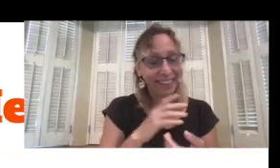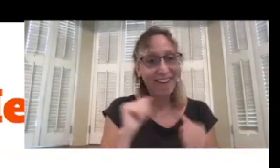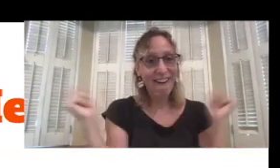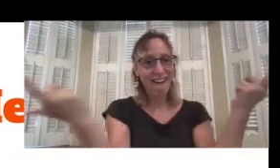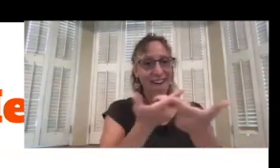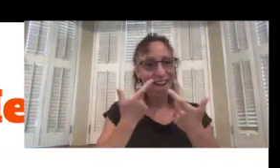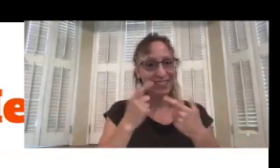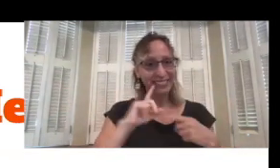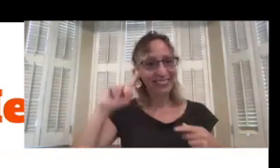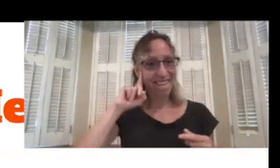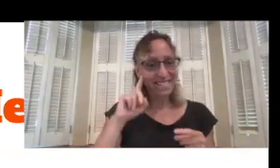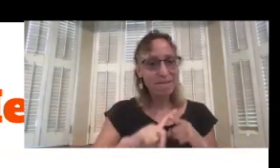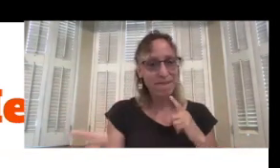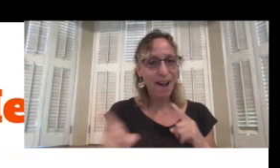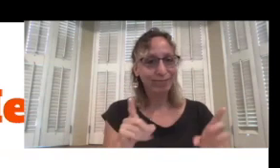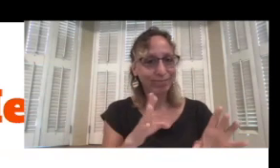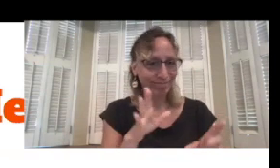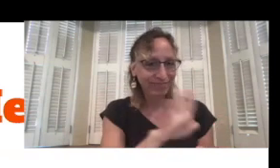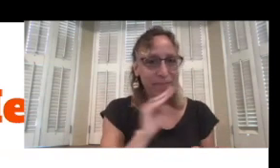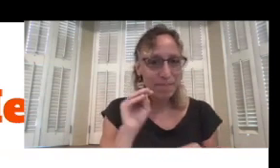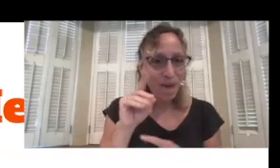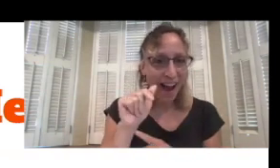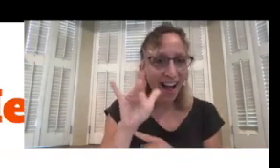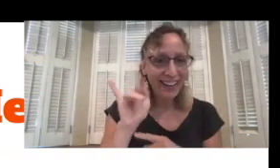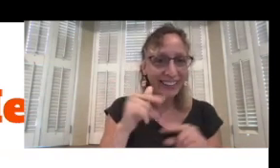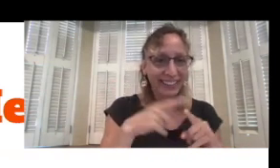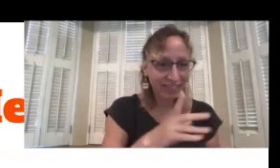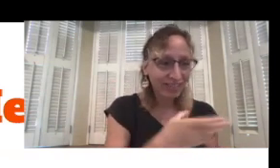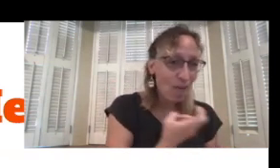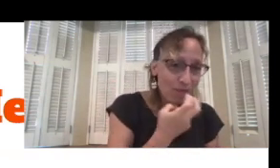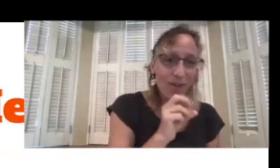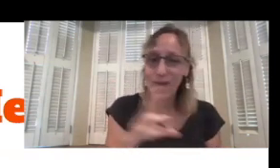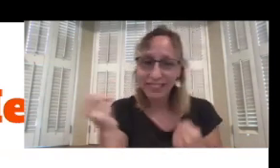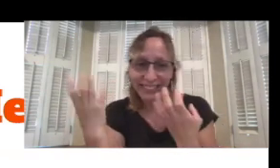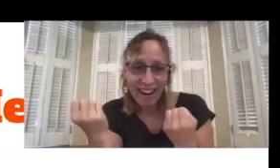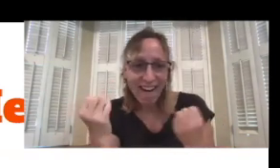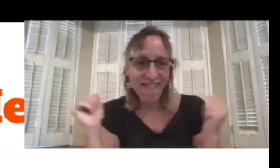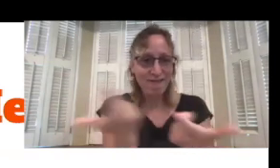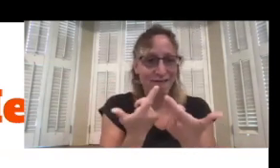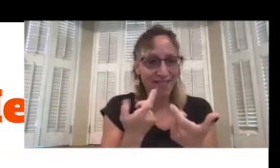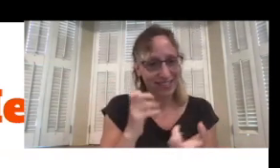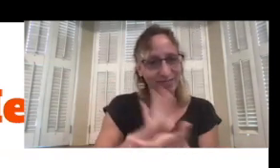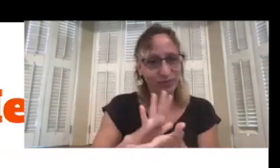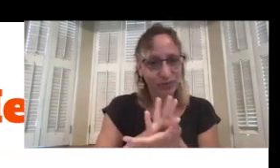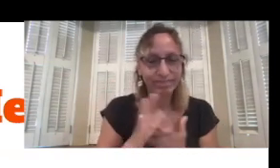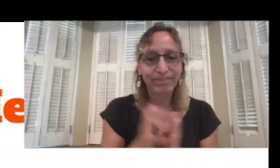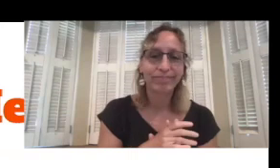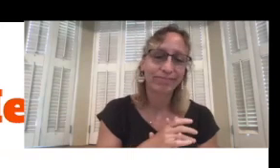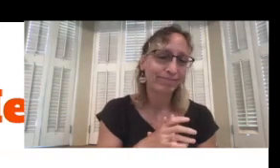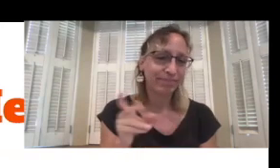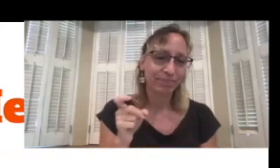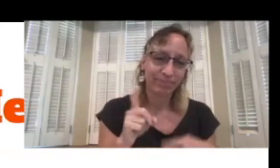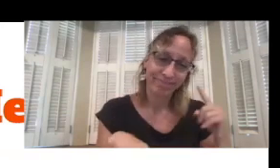They may also have gone to an oral school for the deaf where they do have deaf peers, but their language modality is speaking and